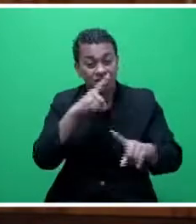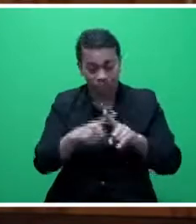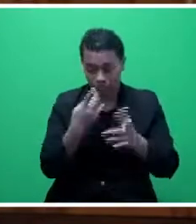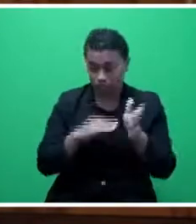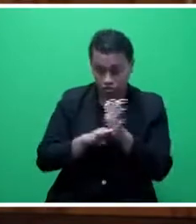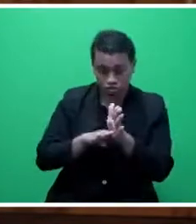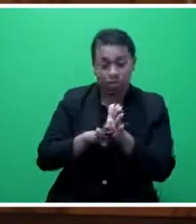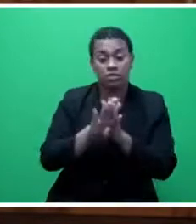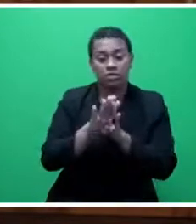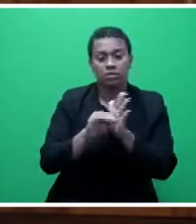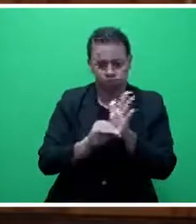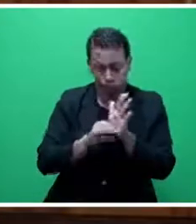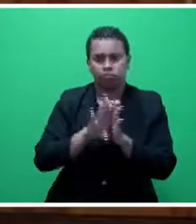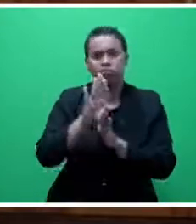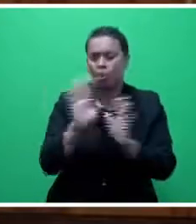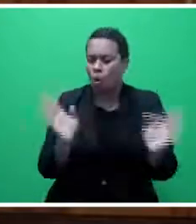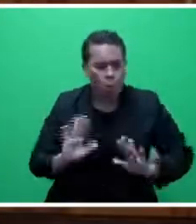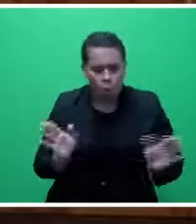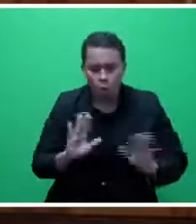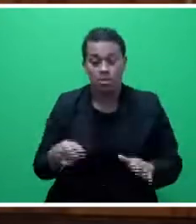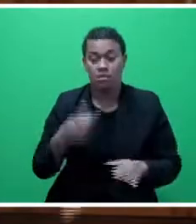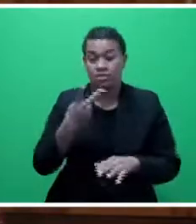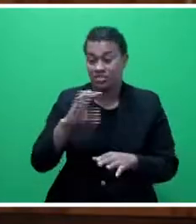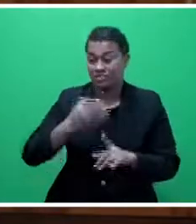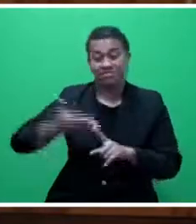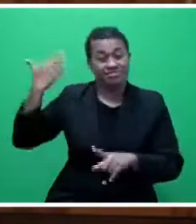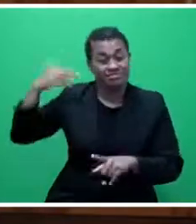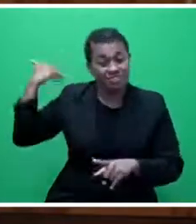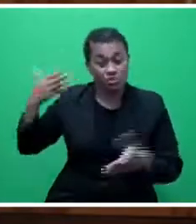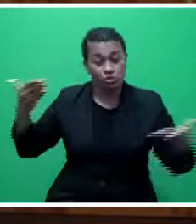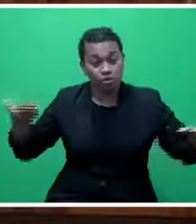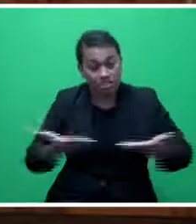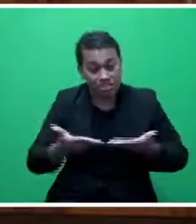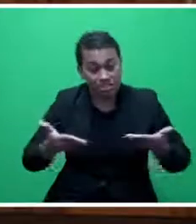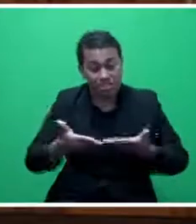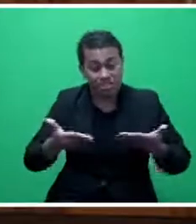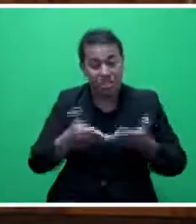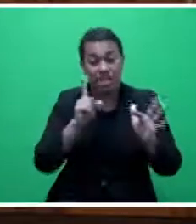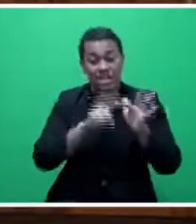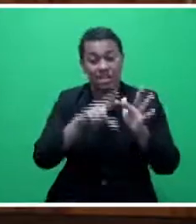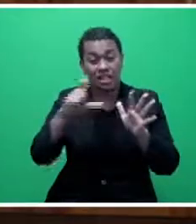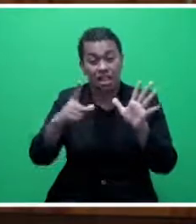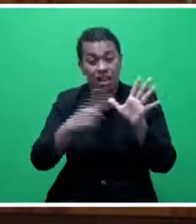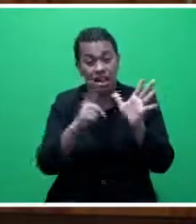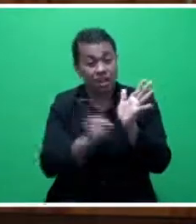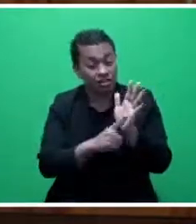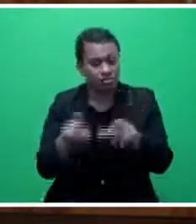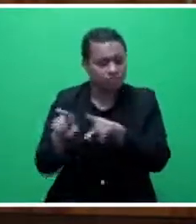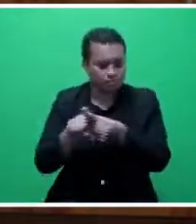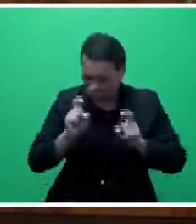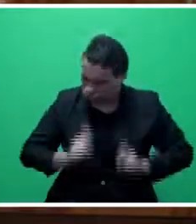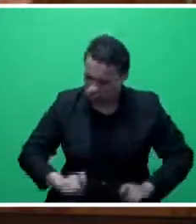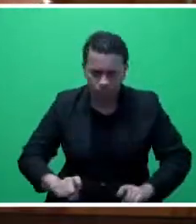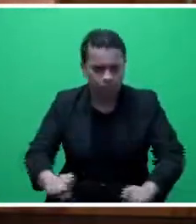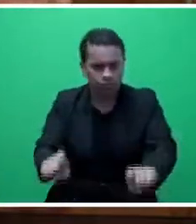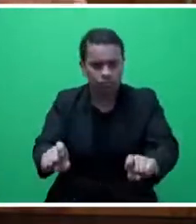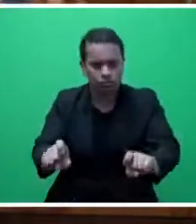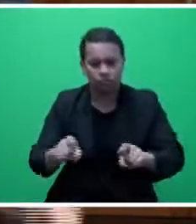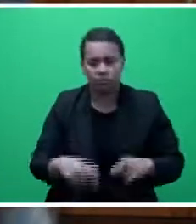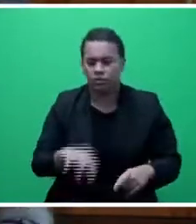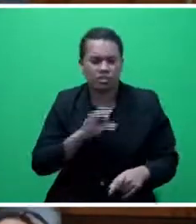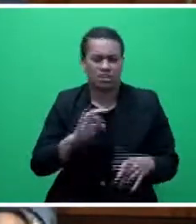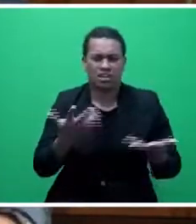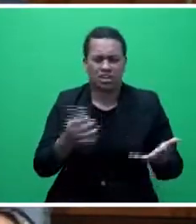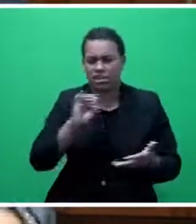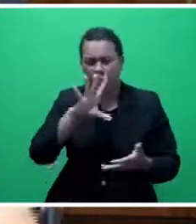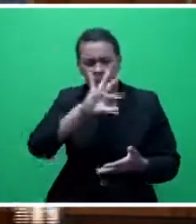we introduced ECAL, we remained at 10%. When we introduced STT, it remained at STT. In fact, we are the only ones that brought down